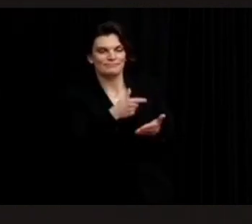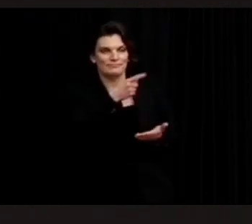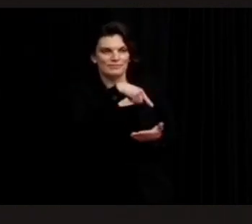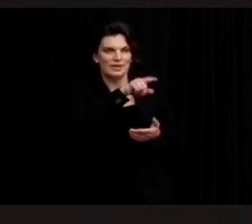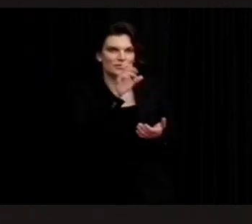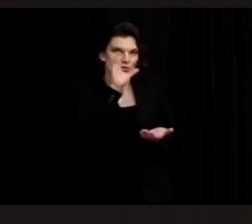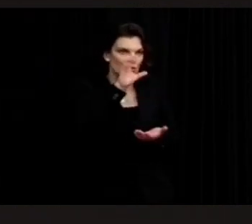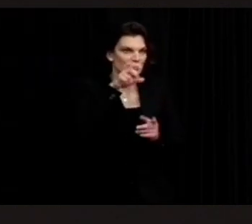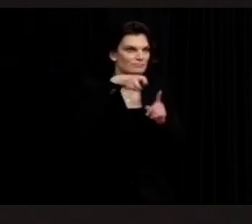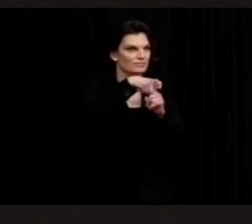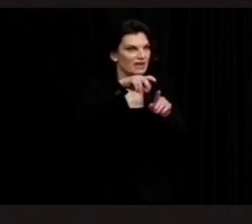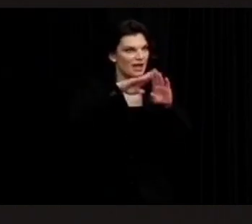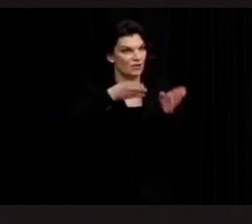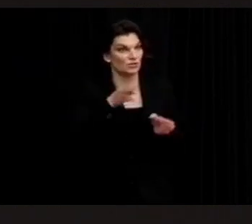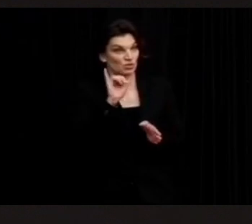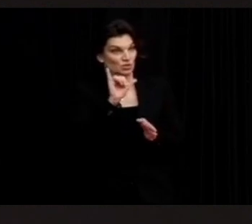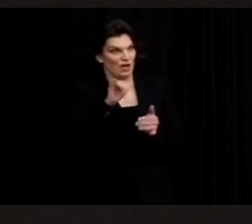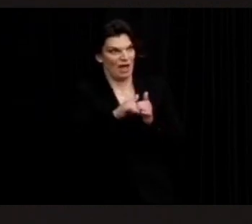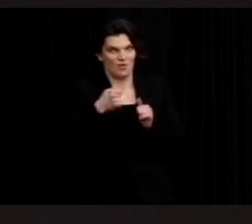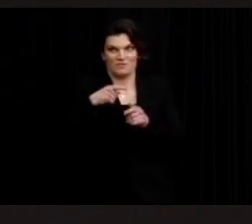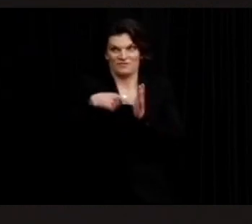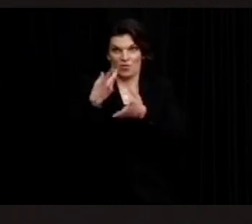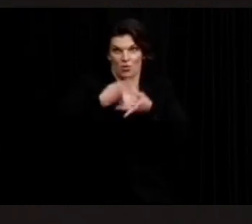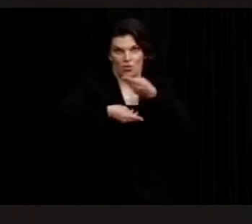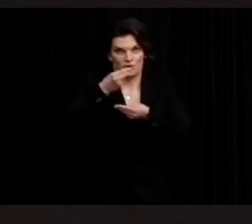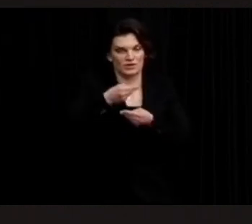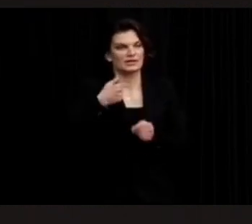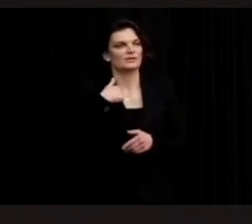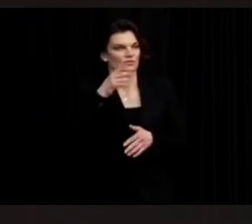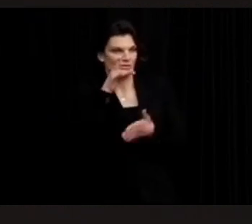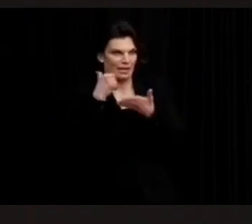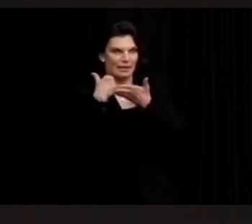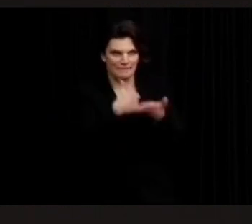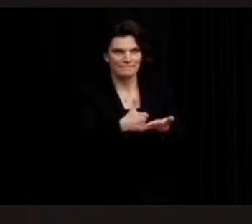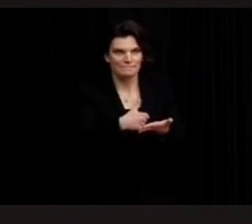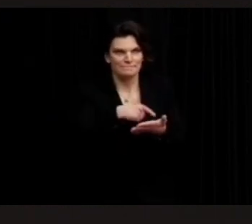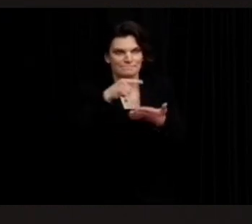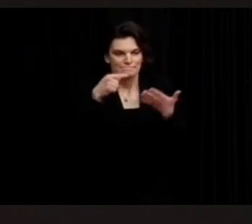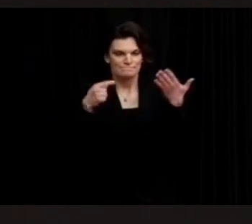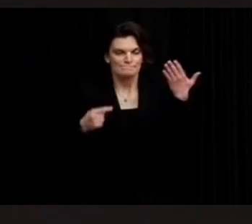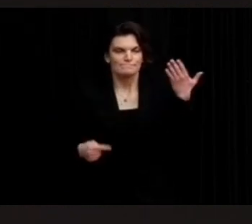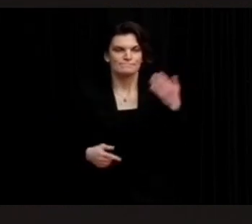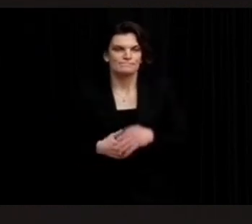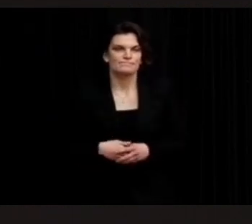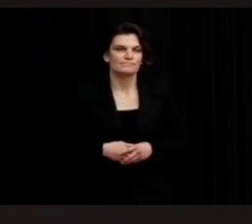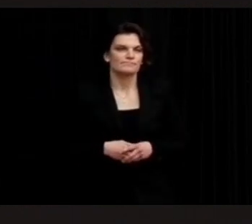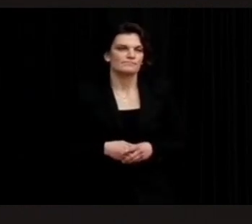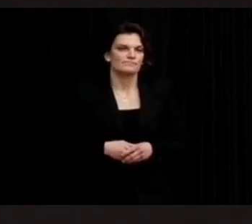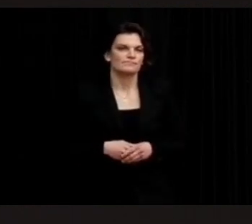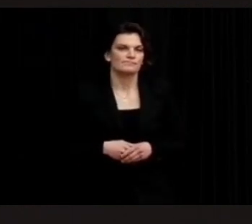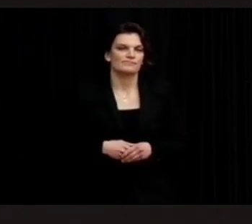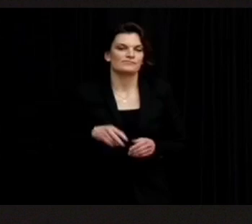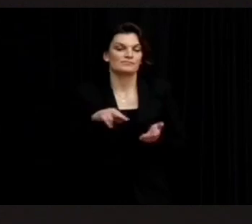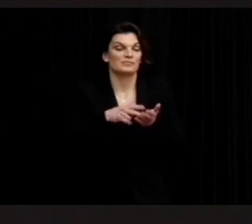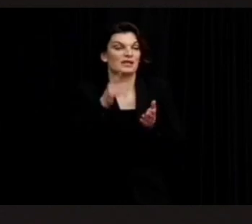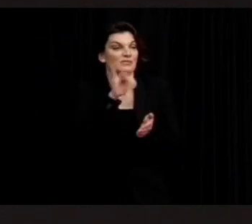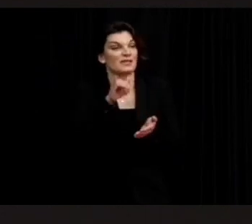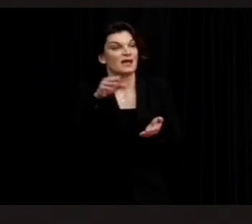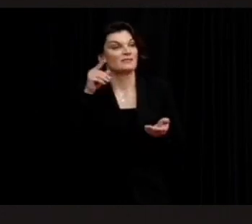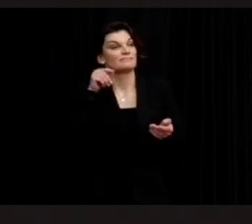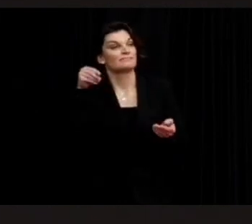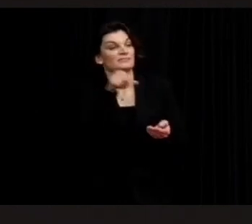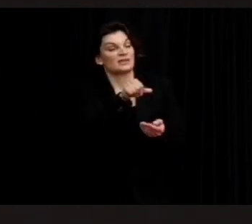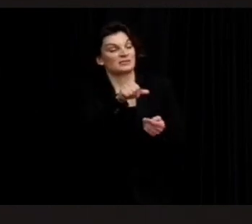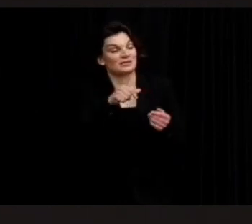to afford the home. So we are assisting them with more, they receive an increased subsidy so that they